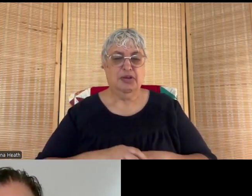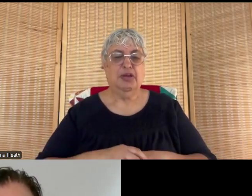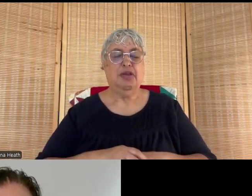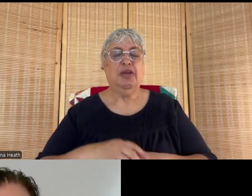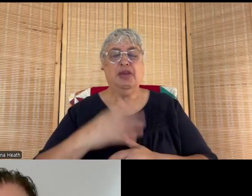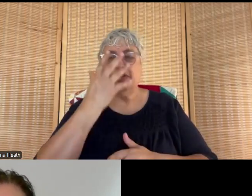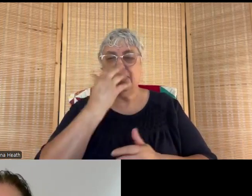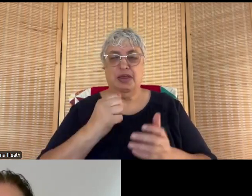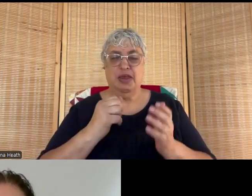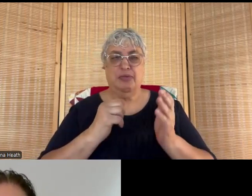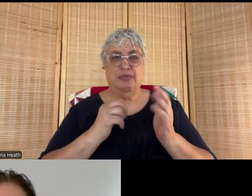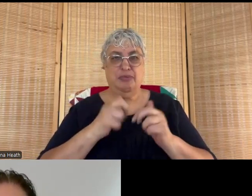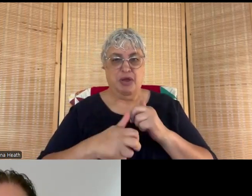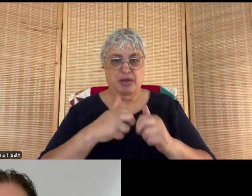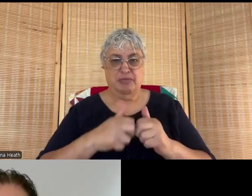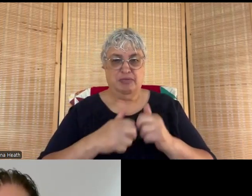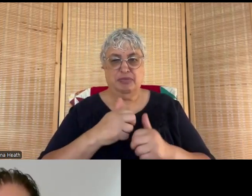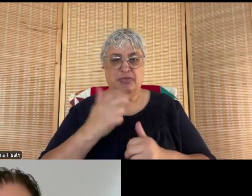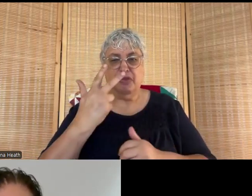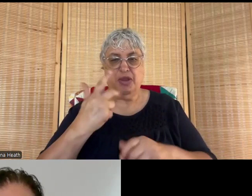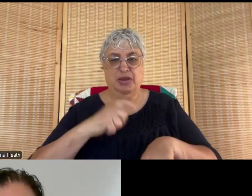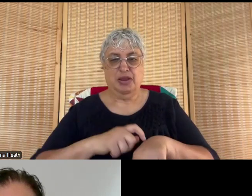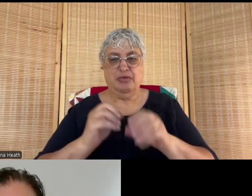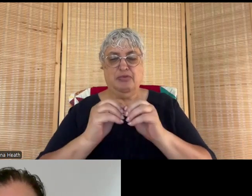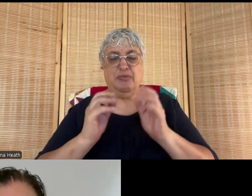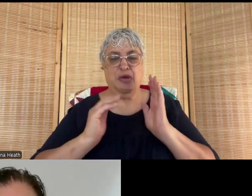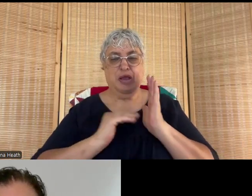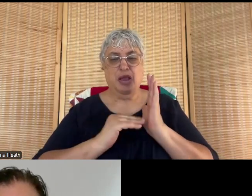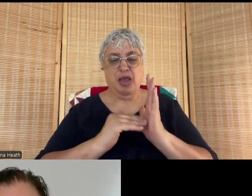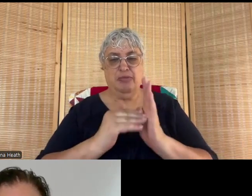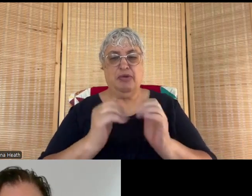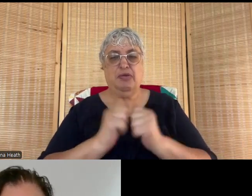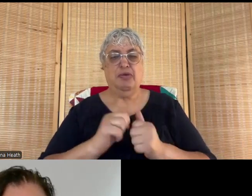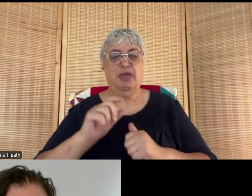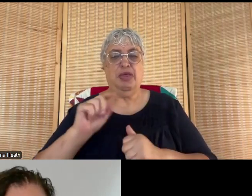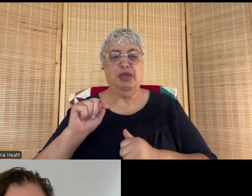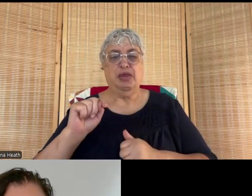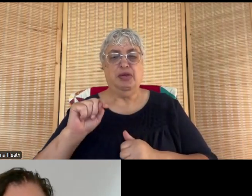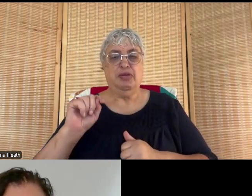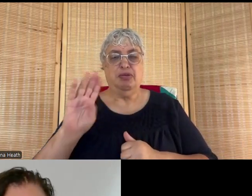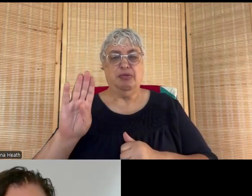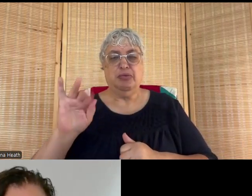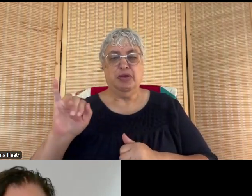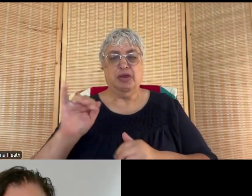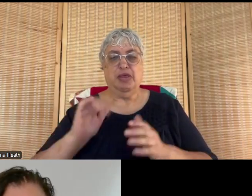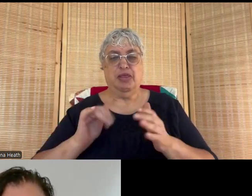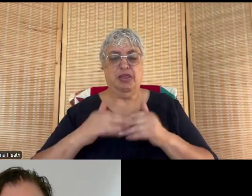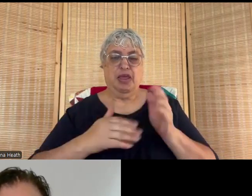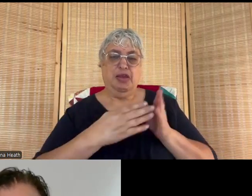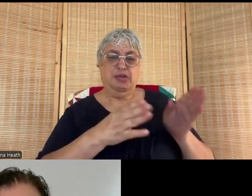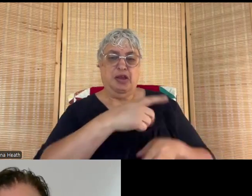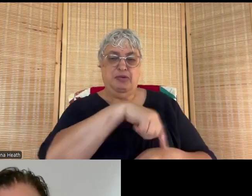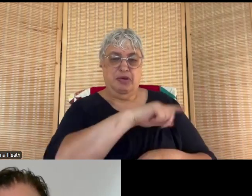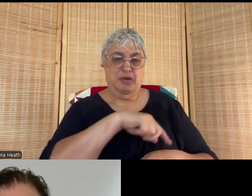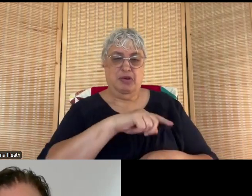disorders are 3 times more common in patients who have traumatic brain injury. than in general population, and that